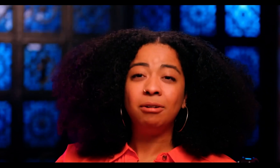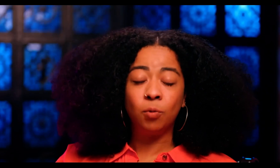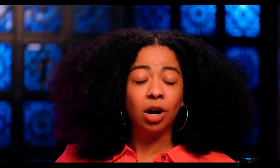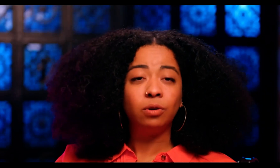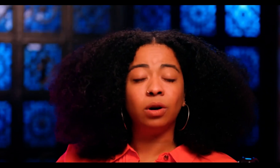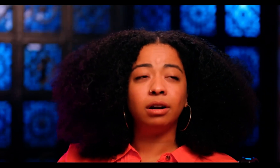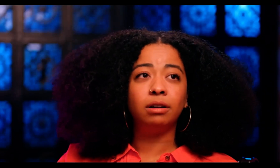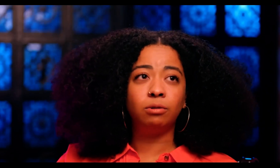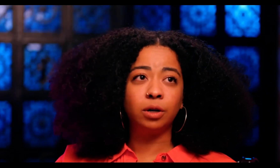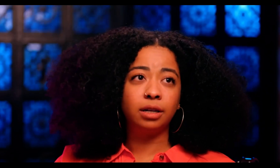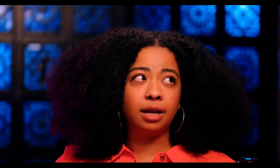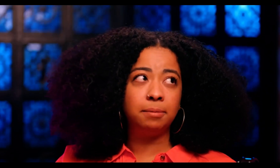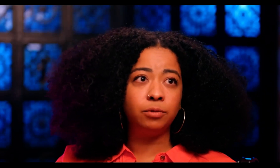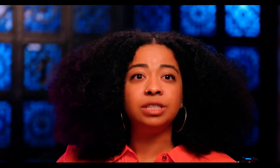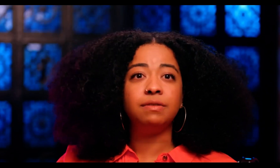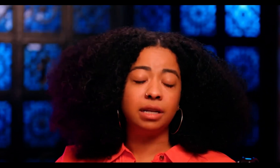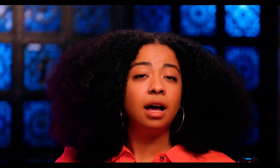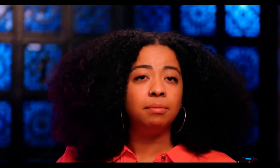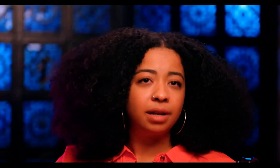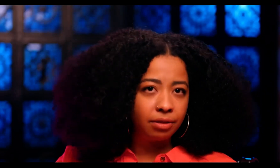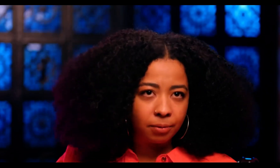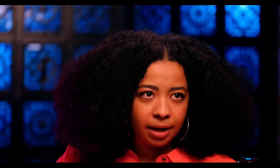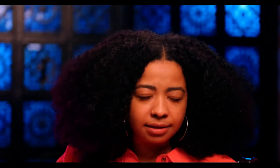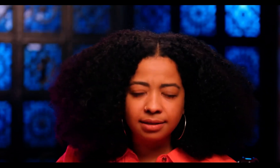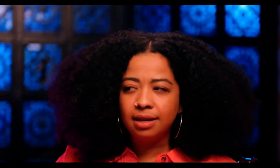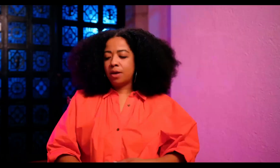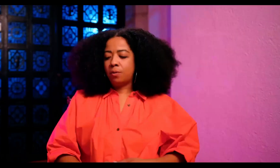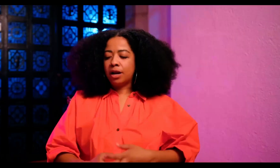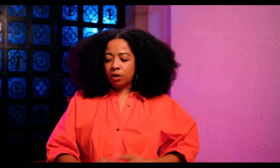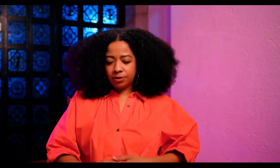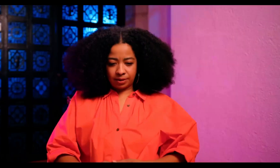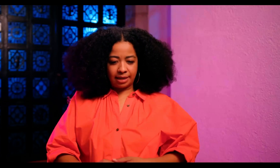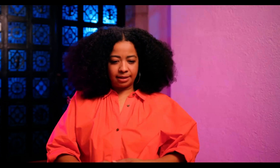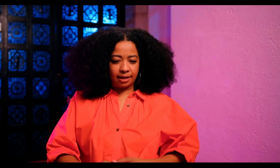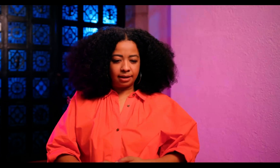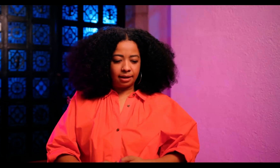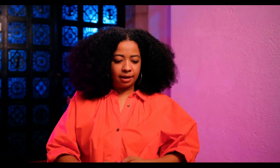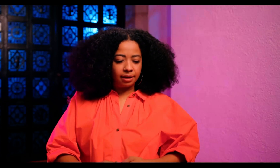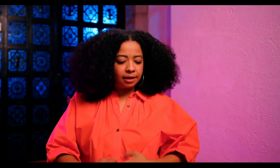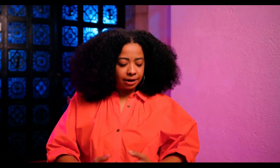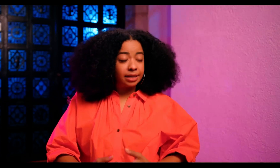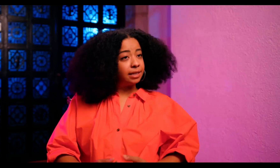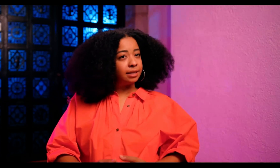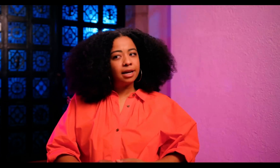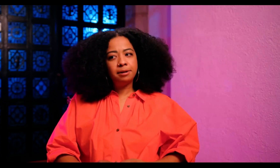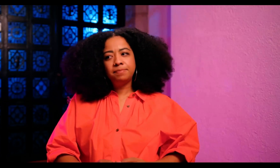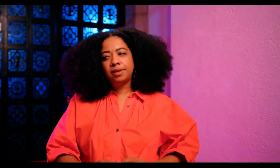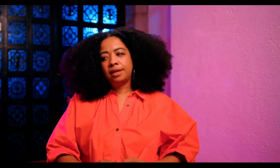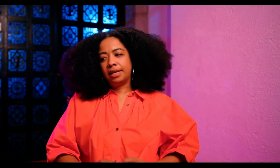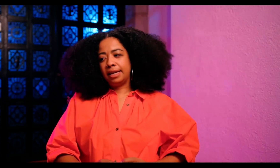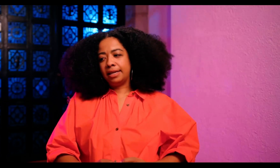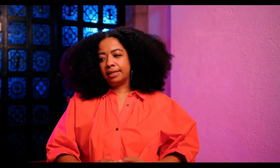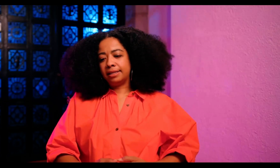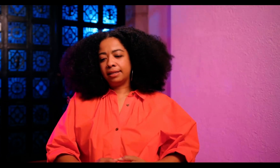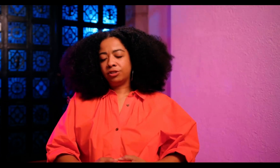to not work or receive income in other ways. What I'd also say is that a guaranteed income